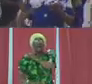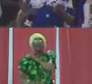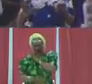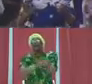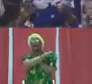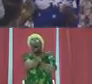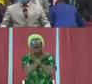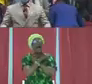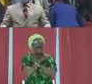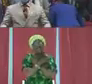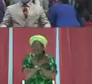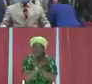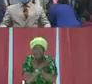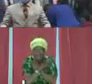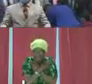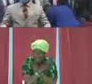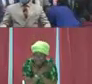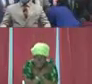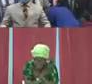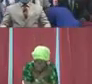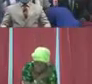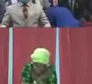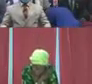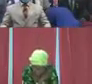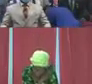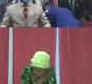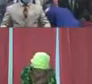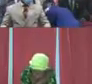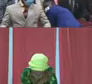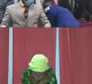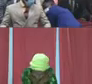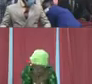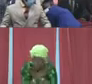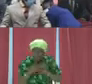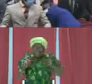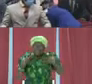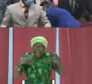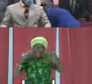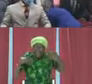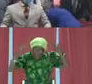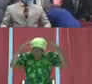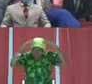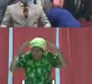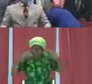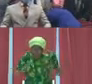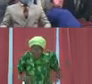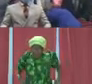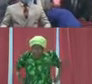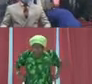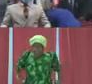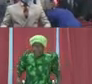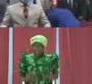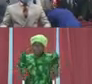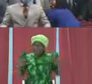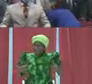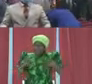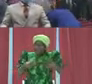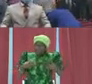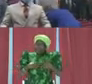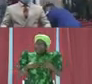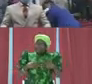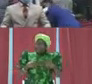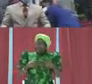Ramoku shakata dere moko chundere moko koro moko shakata dere moko chunda. Eke